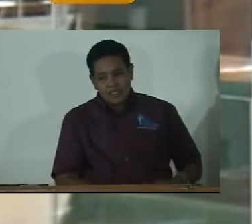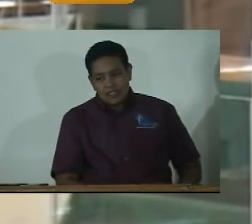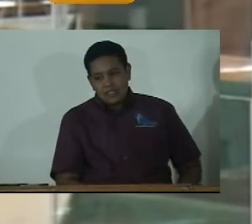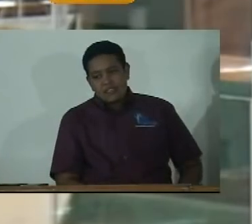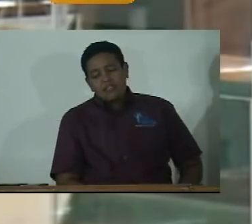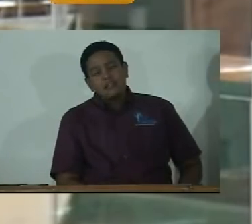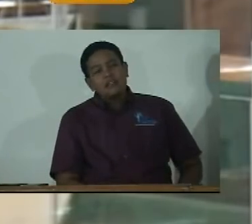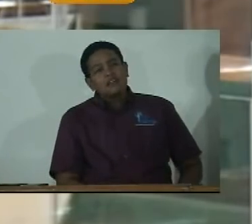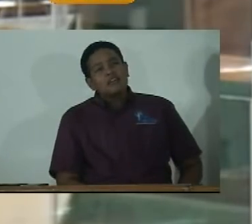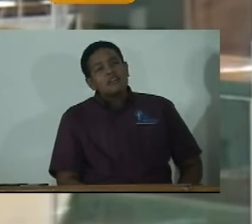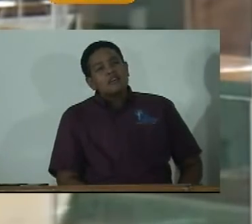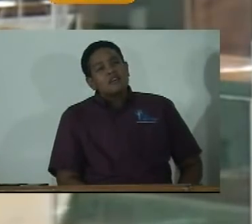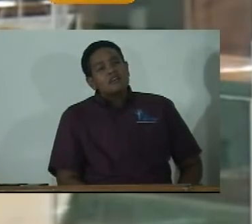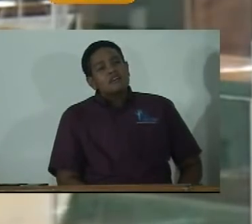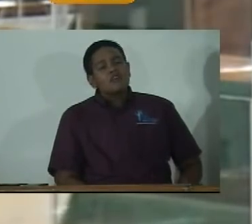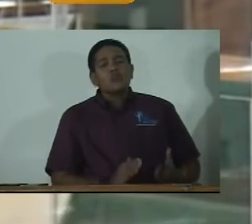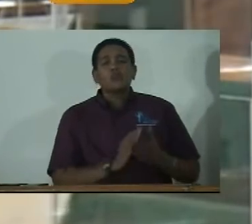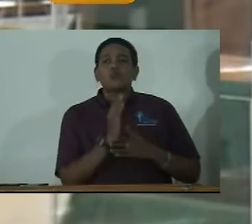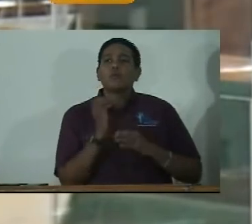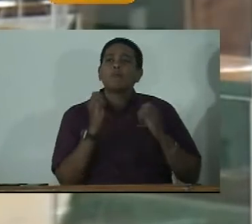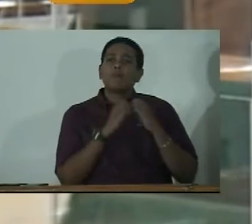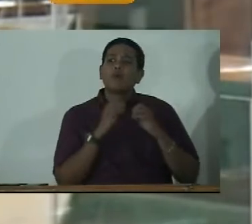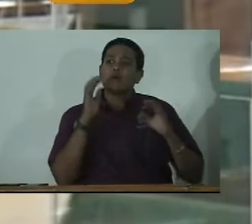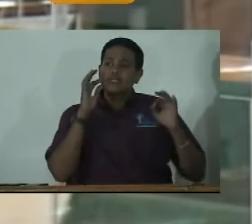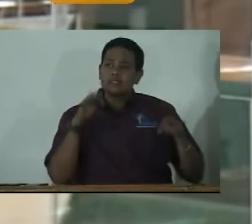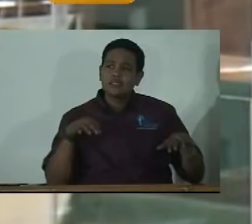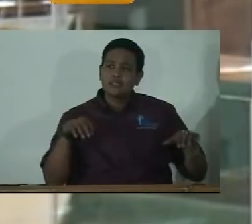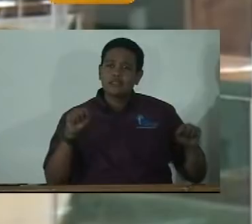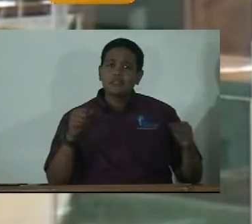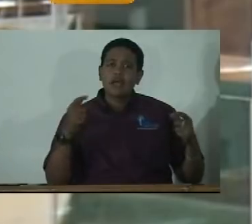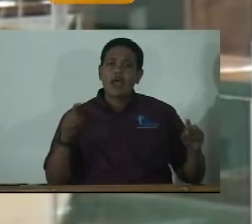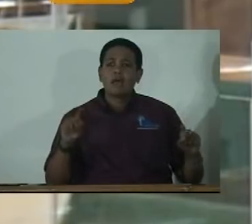By way of a further decision, Cabinet